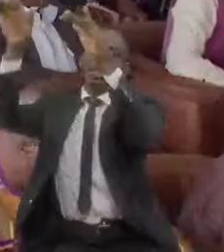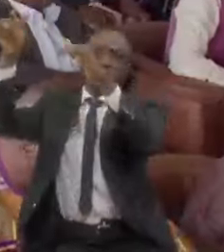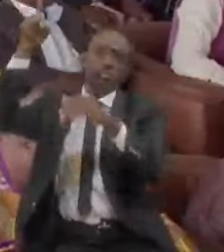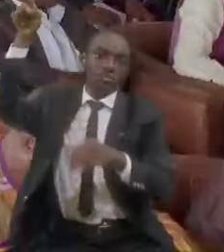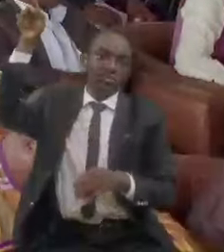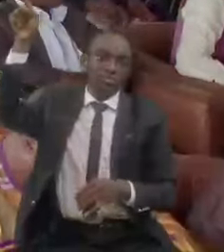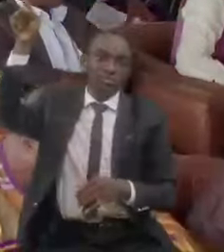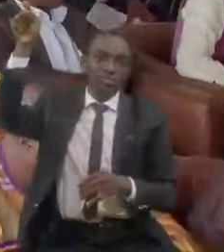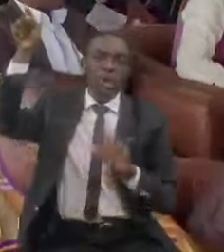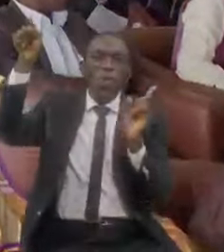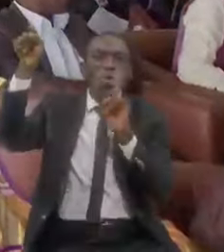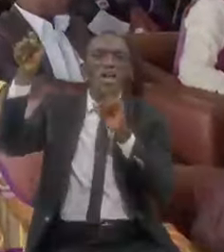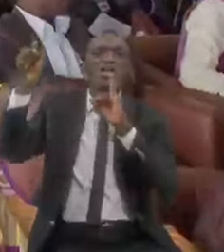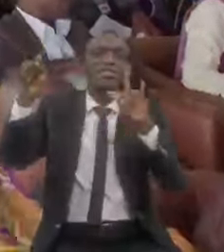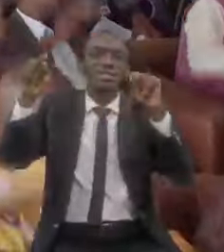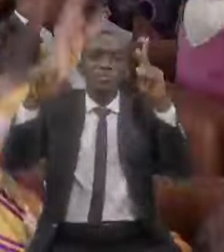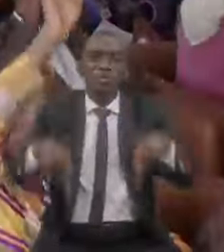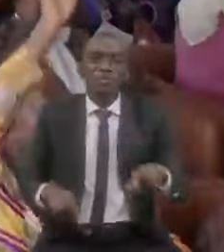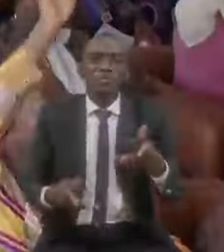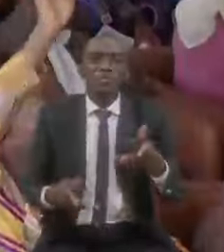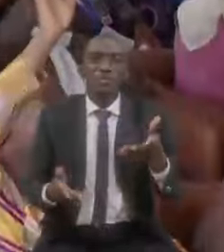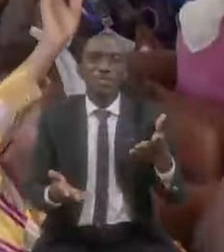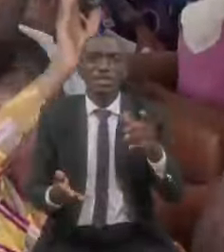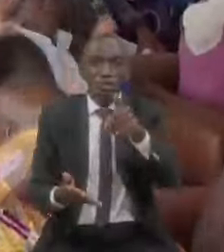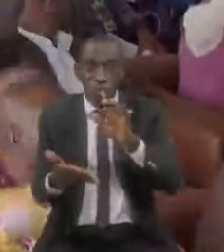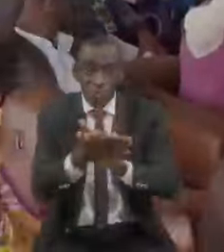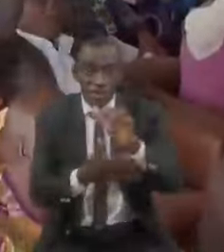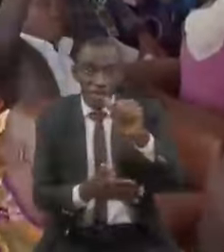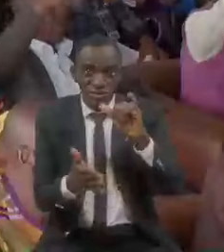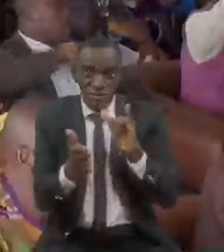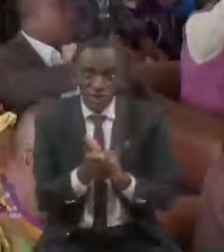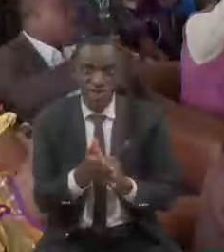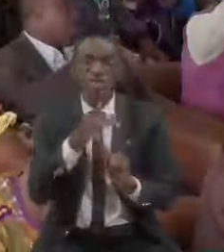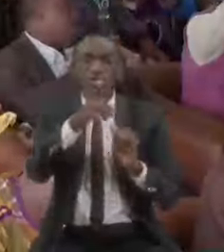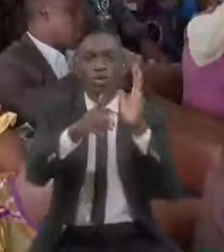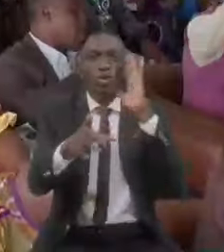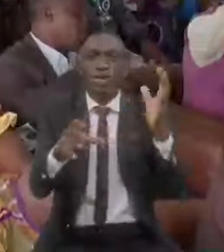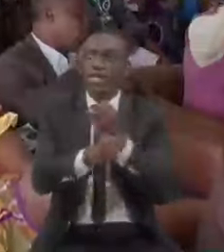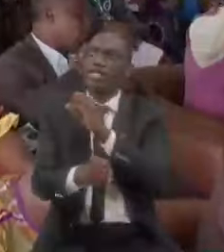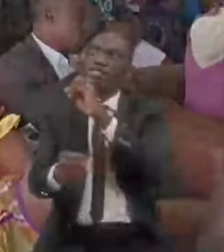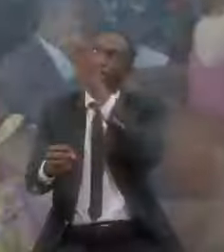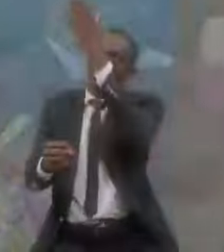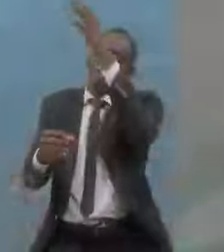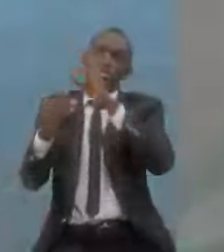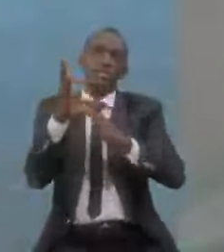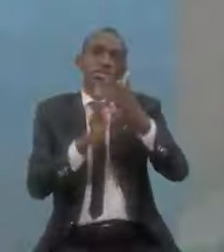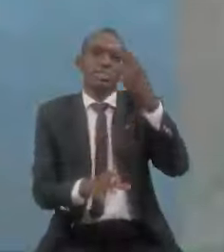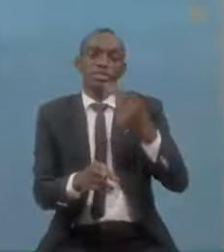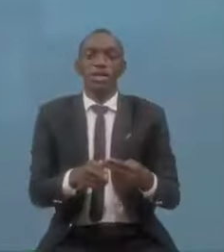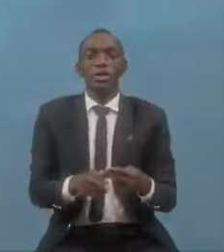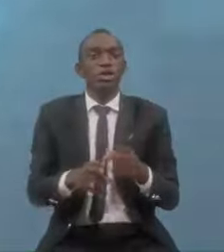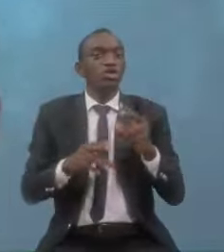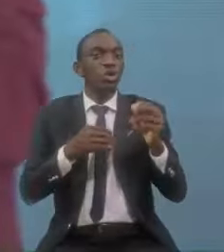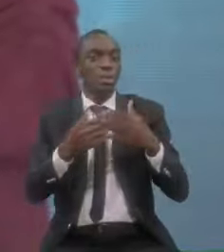Where is the person that believes that? You are going to get there. No matter the yoke that